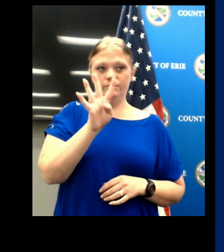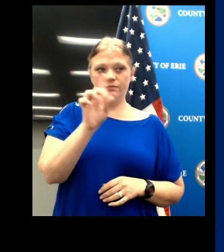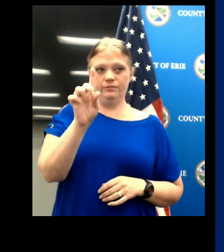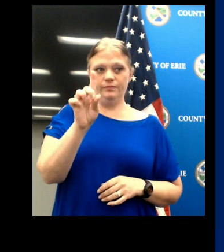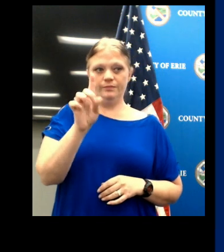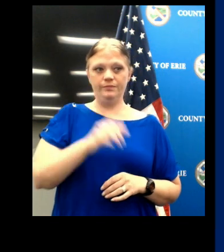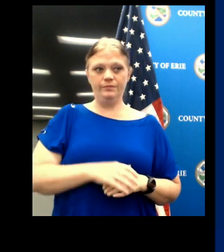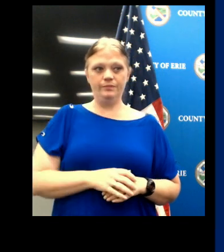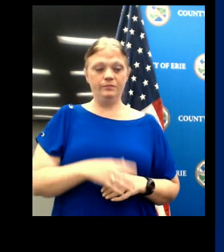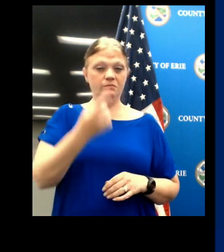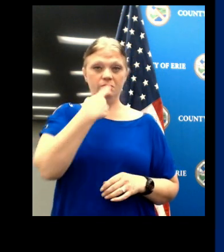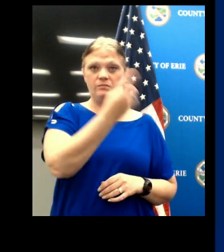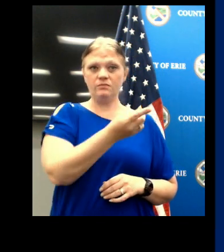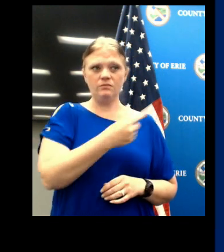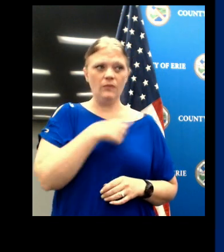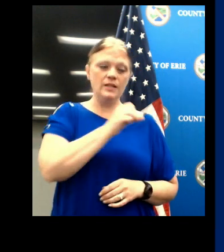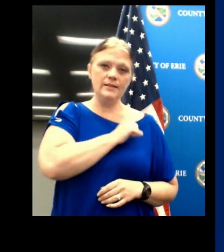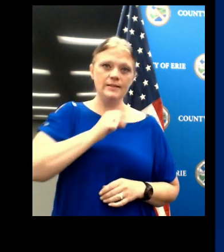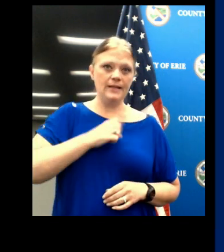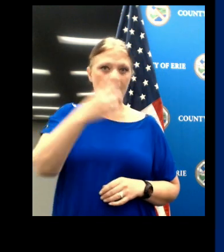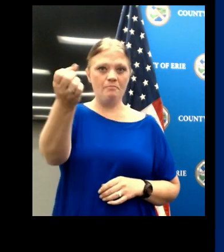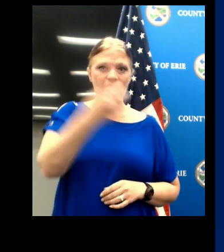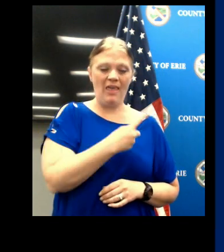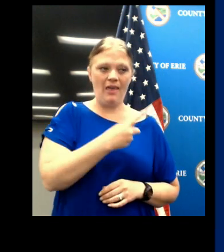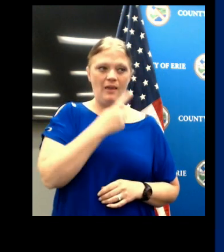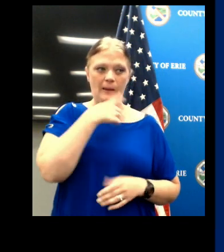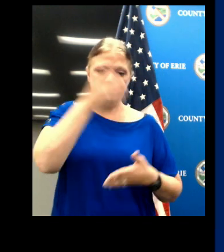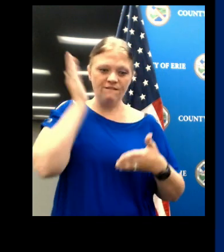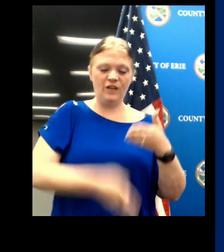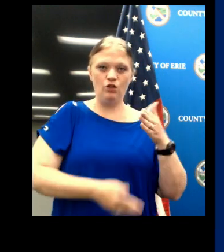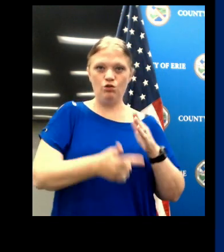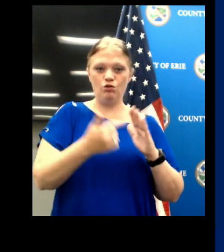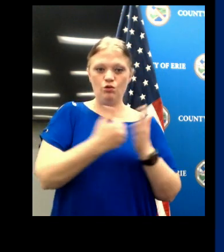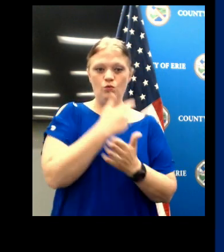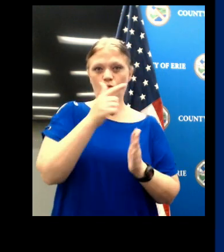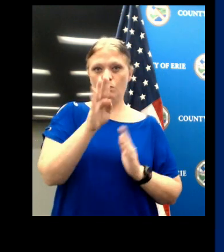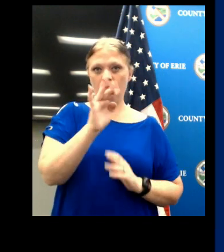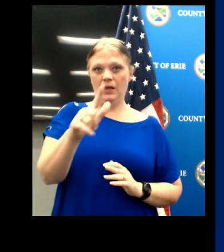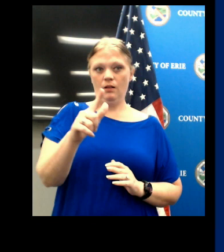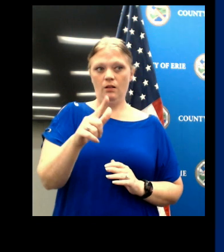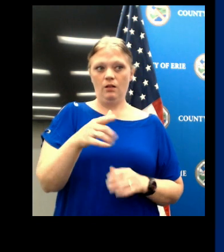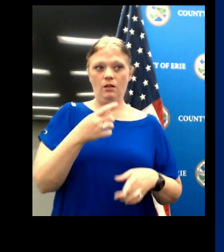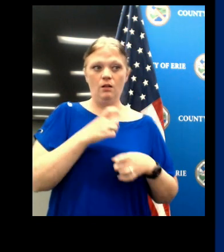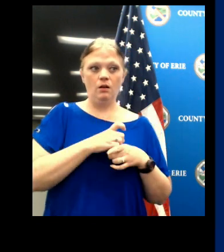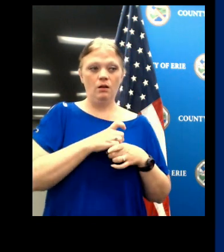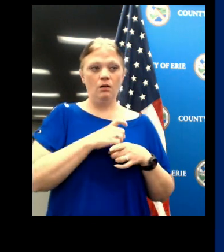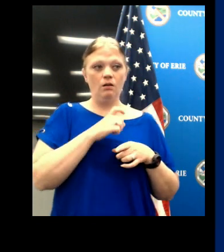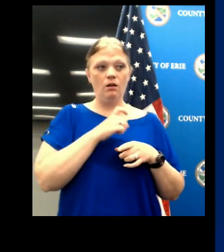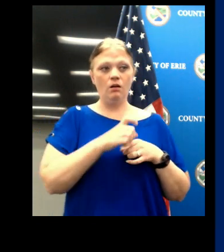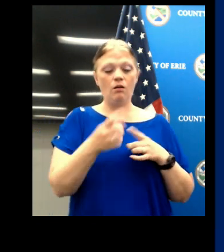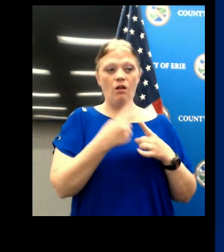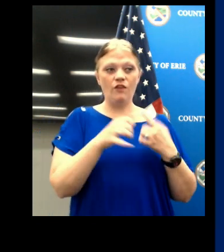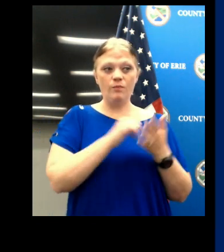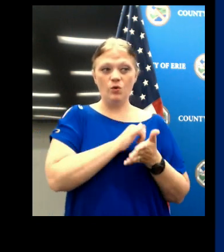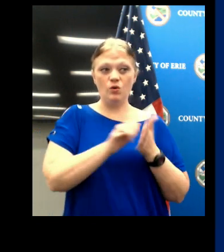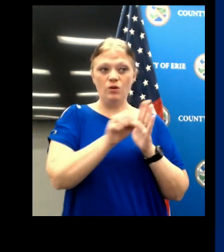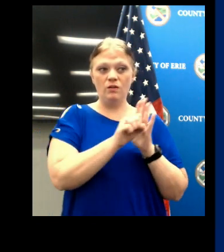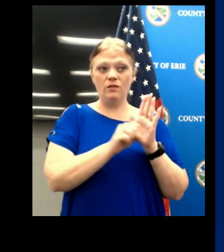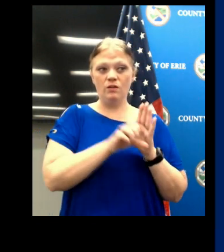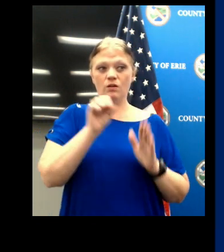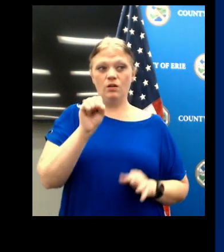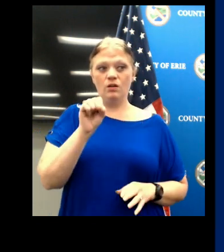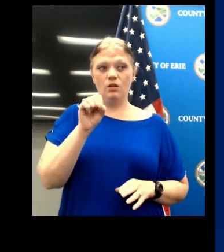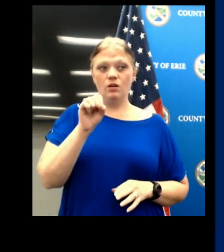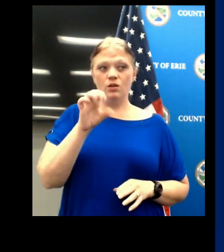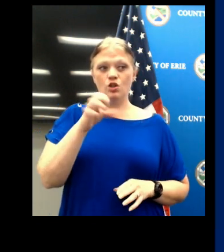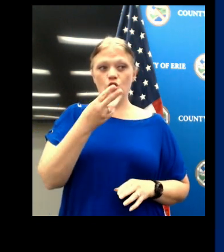202-224-2541 and tell him to bring the Senate back and get a bill done. Call our Minority Leader from New York State, Charles Schumer. He